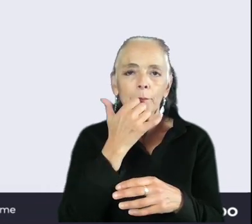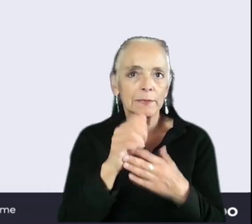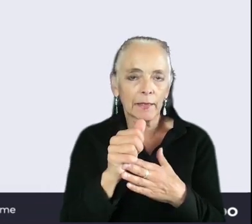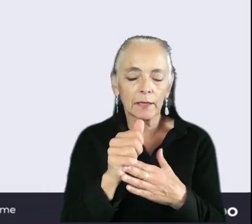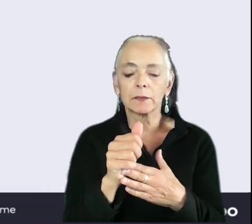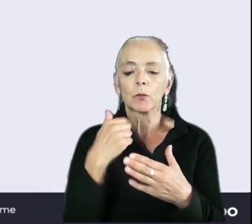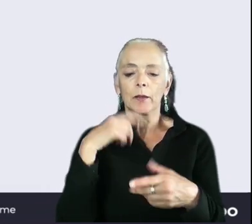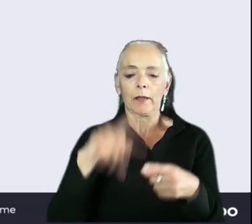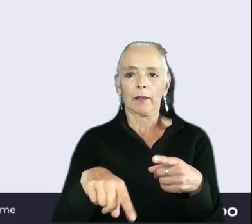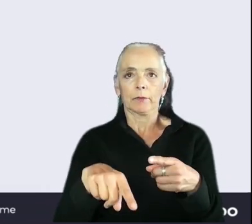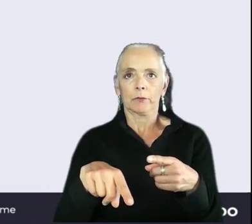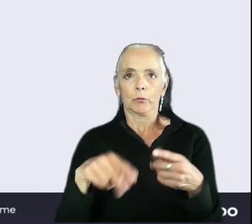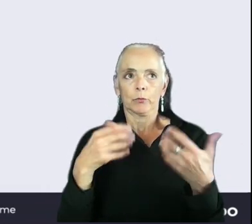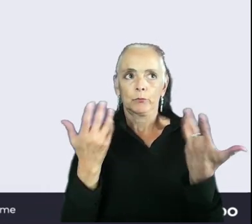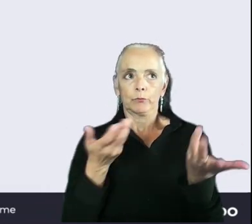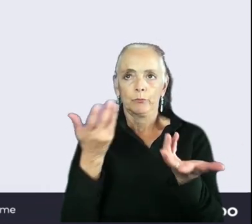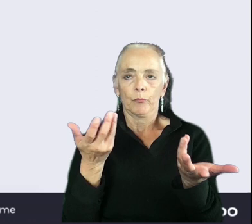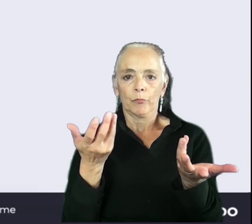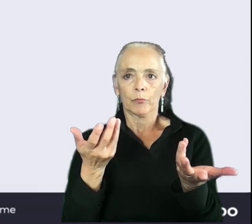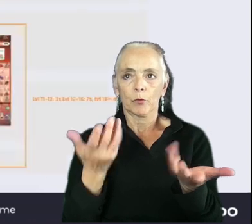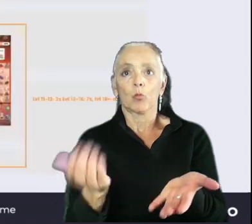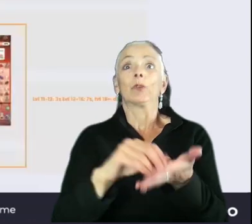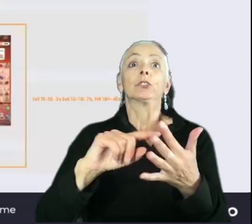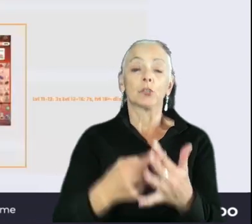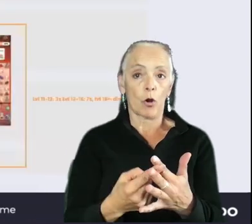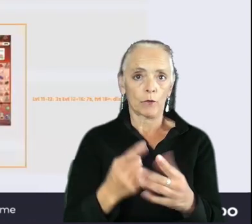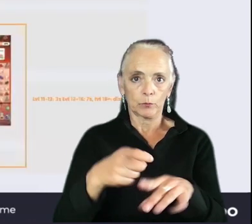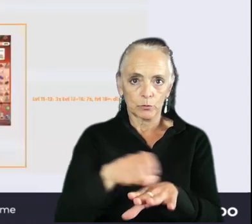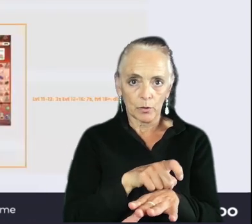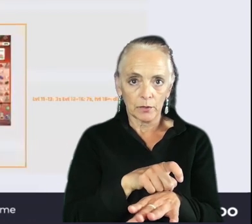So I kind of had to restart this from scratch.